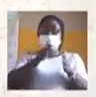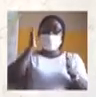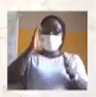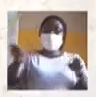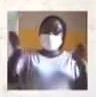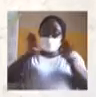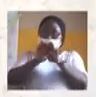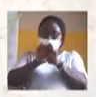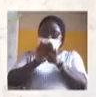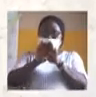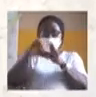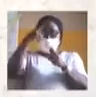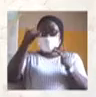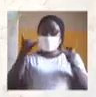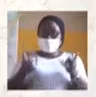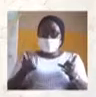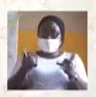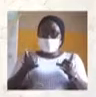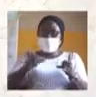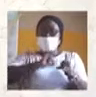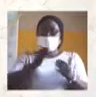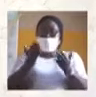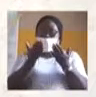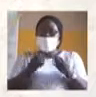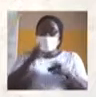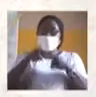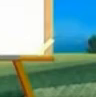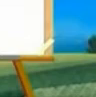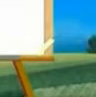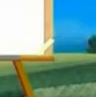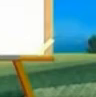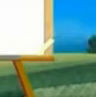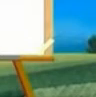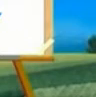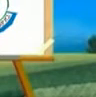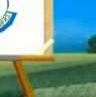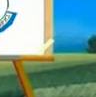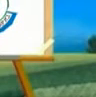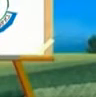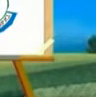I want you all to watch out for more classes some other time. Goodbye.